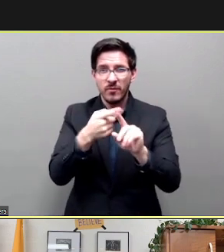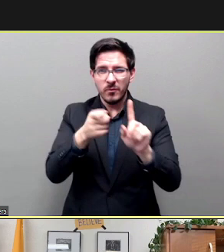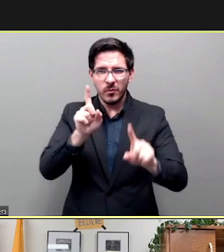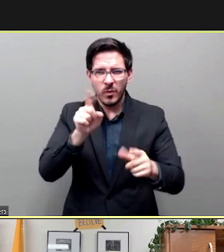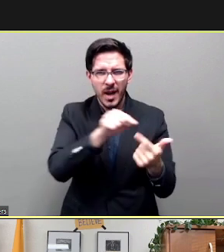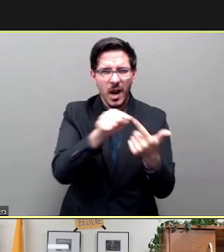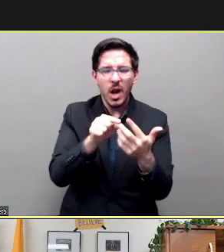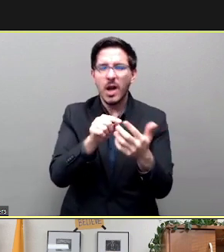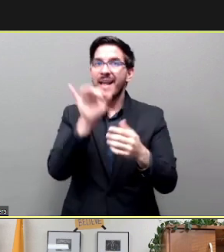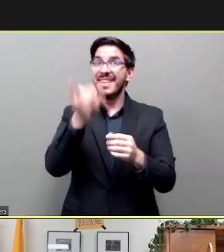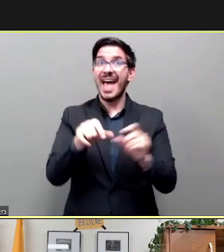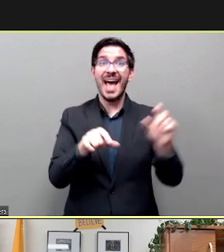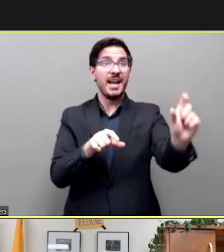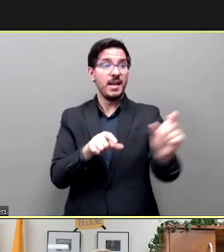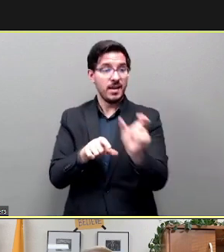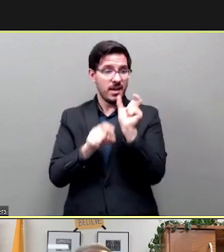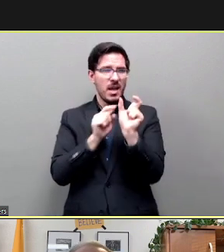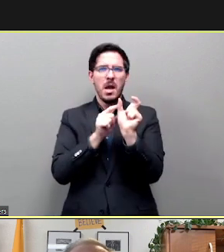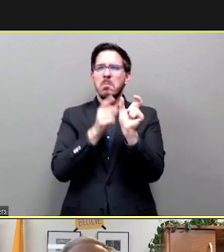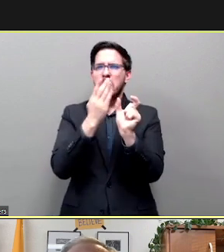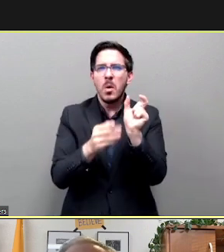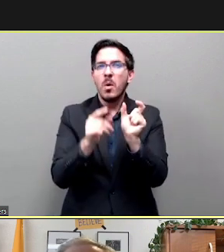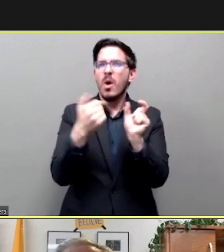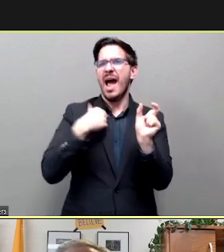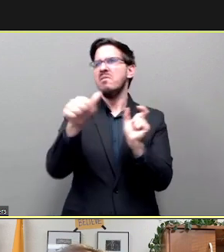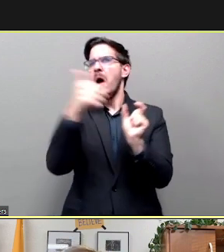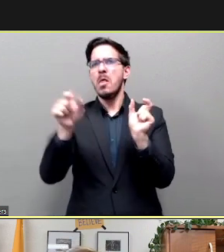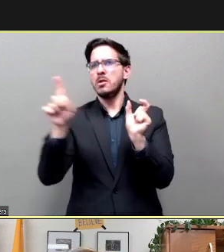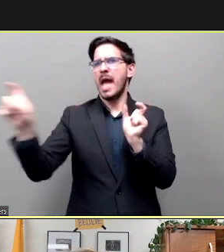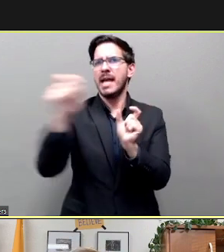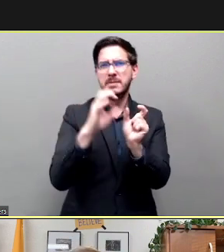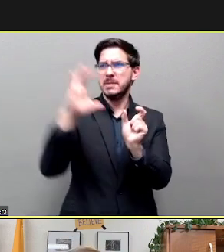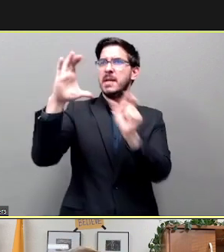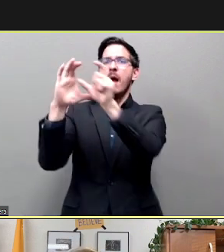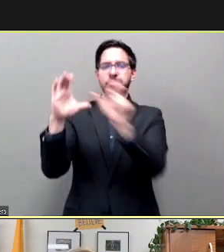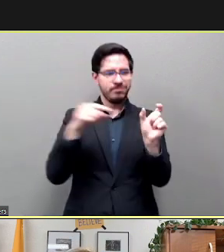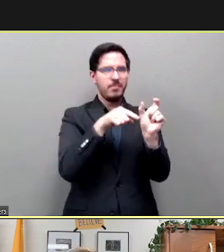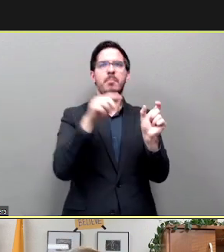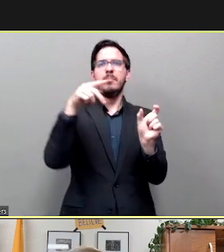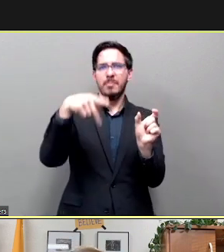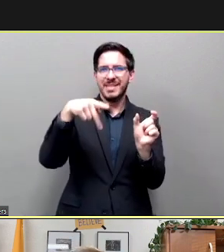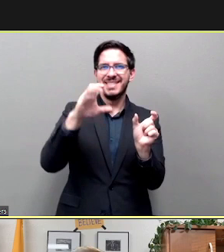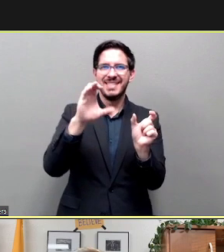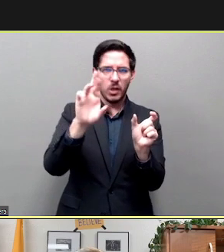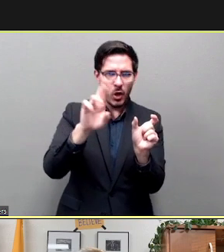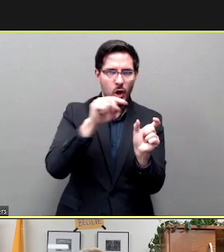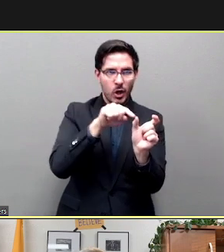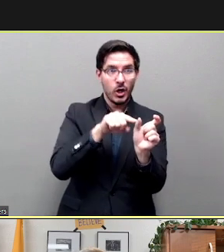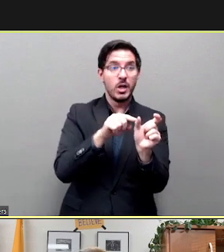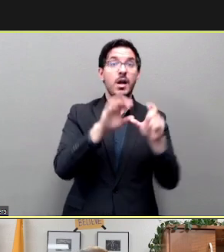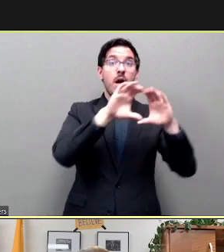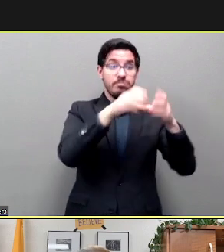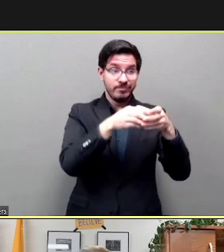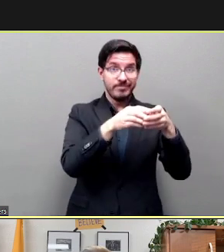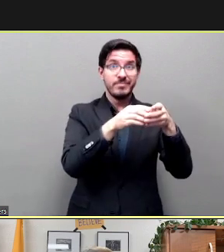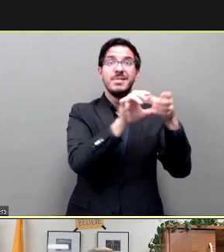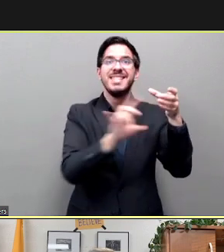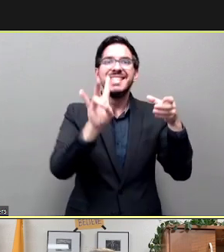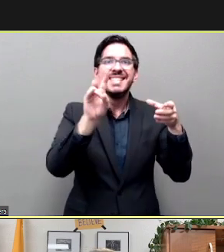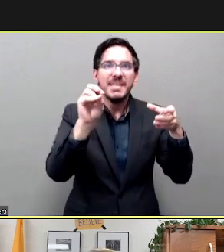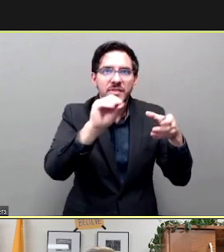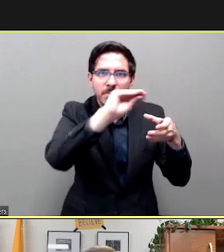subset, as we know, of all the testing that occurs in New Mexico. Of those people with a PCR test, 70% of them are getting oral